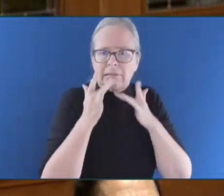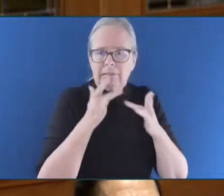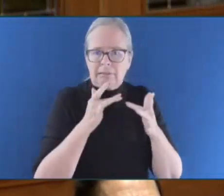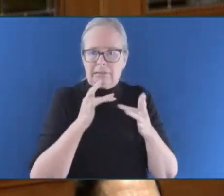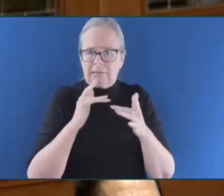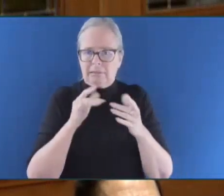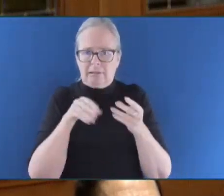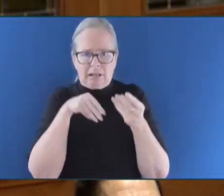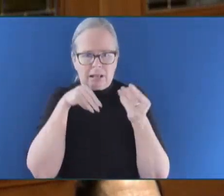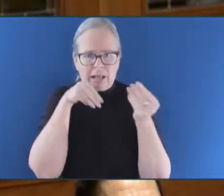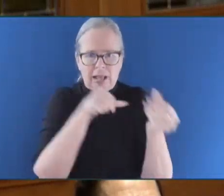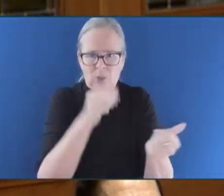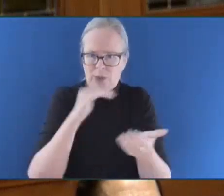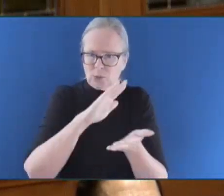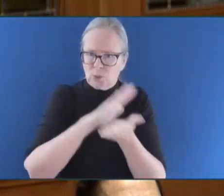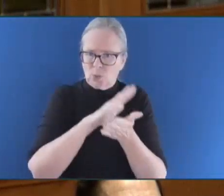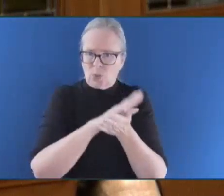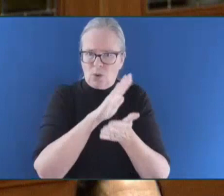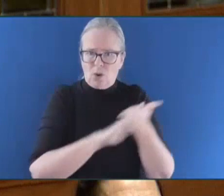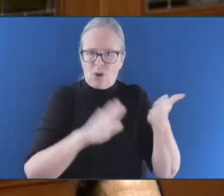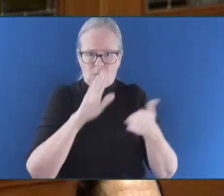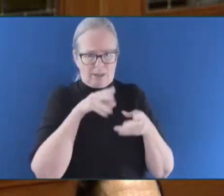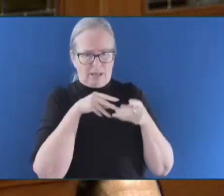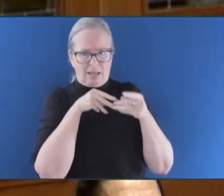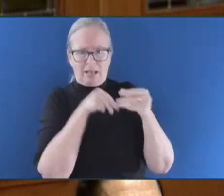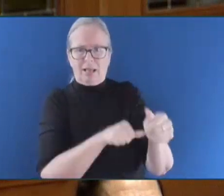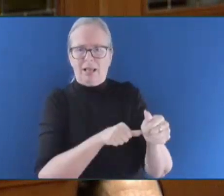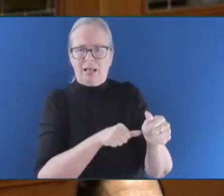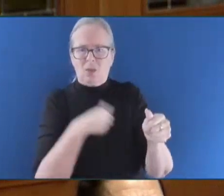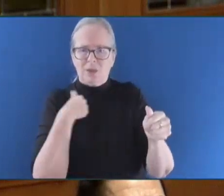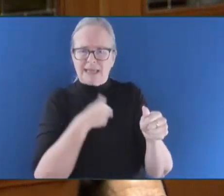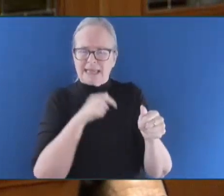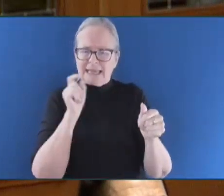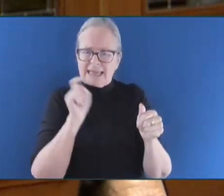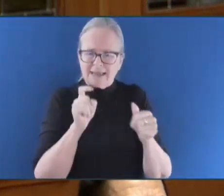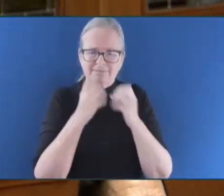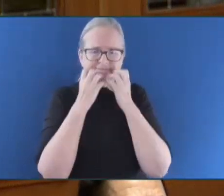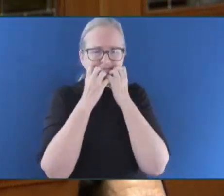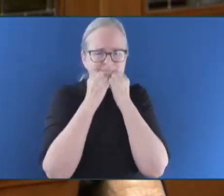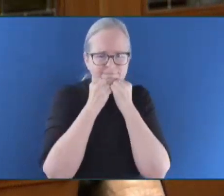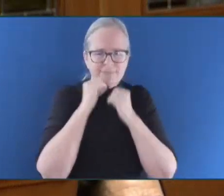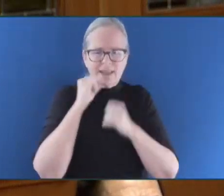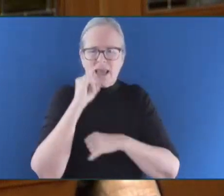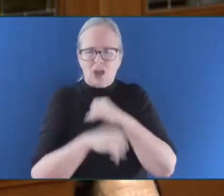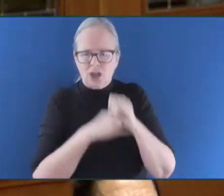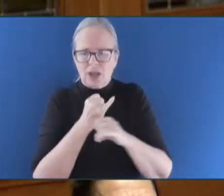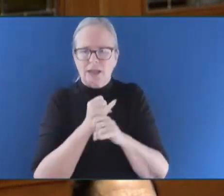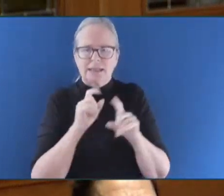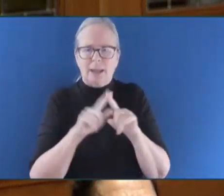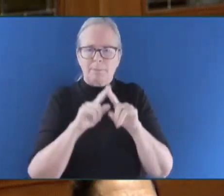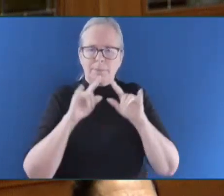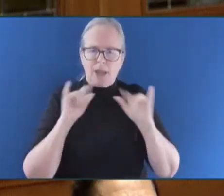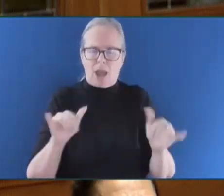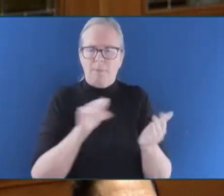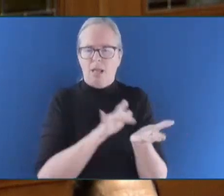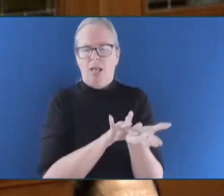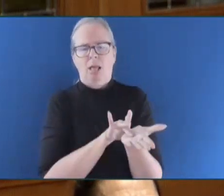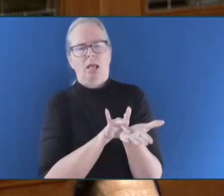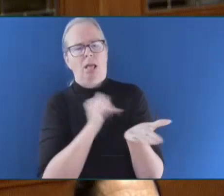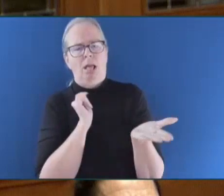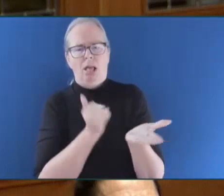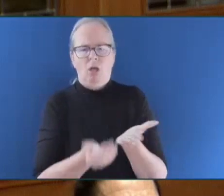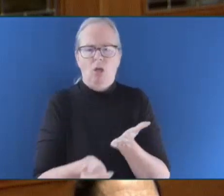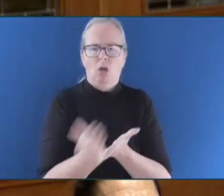economy. On the one hand, we say we value international students. On the other hand, they are exploited for their tuition, and we hear directly from